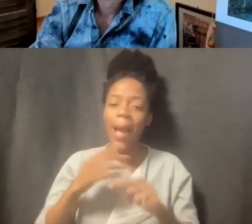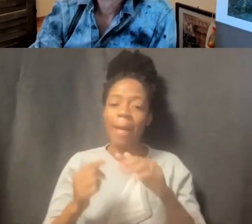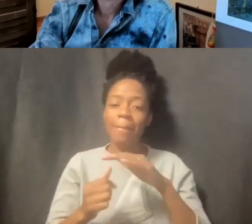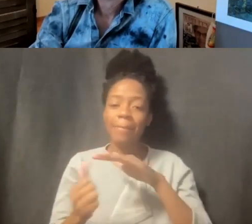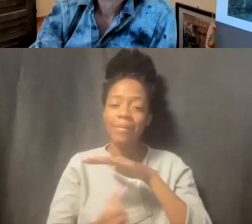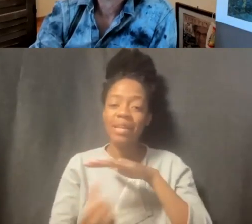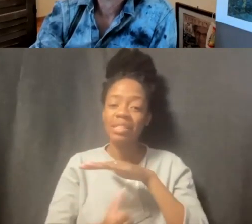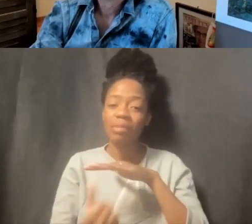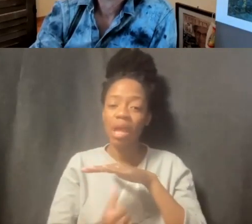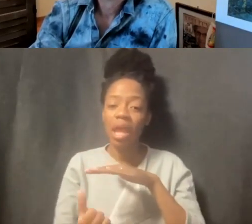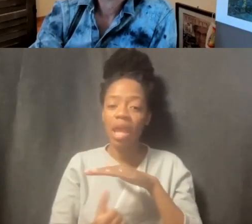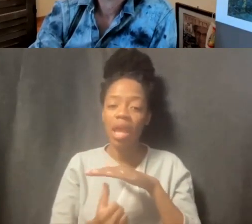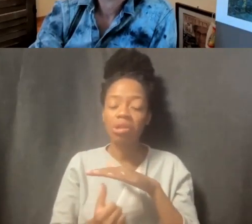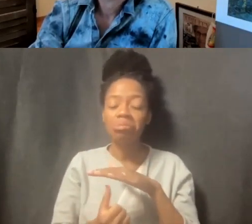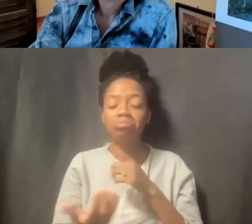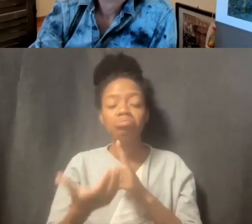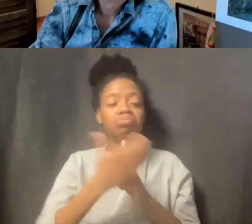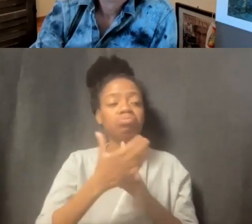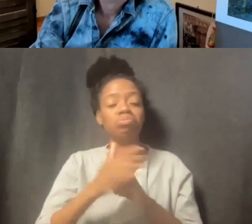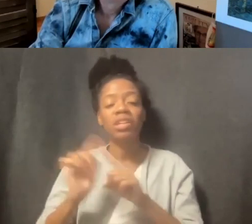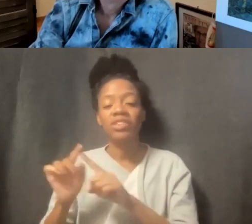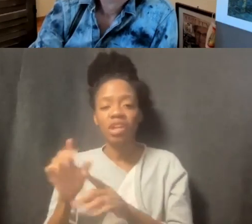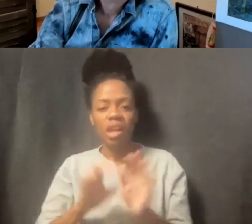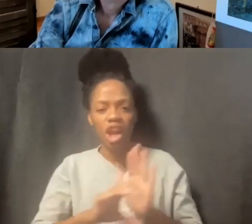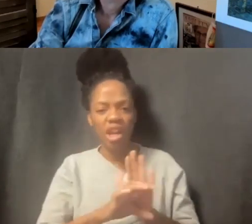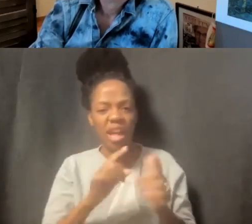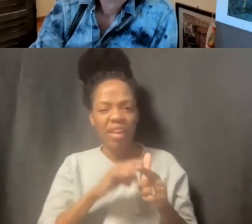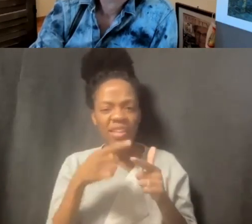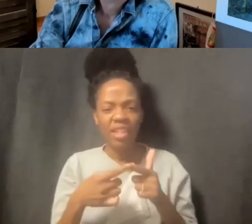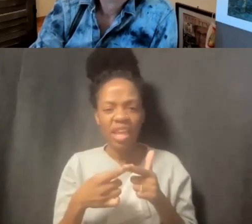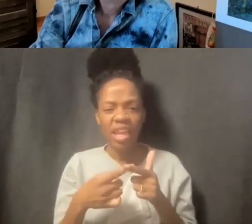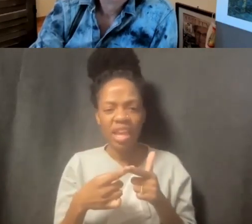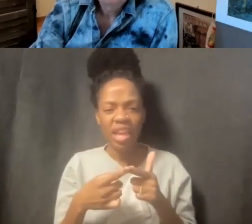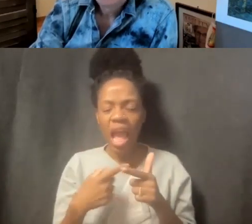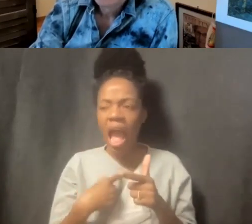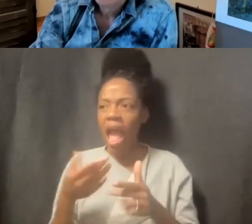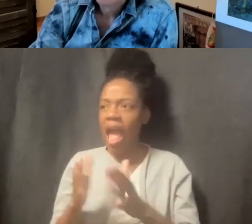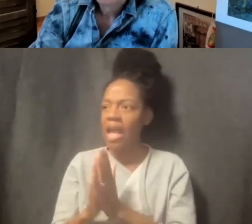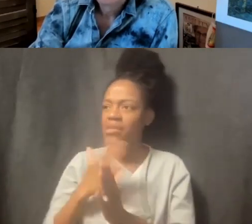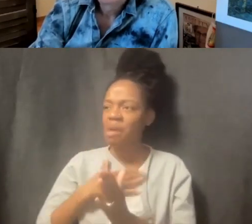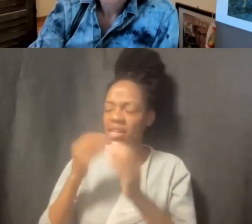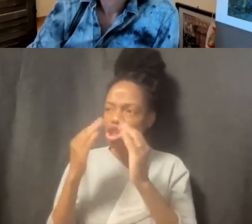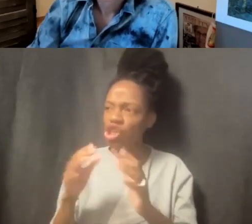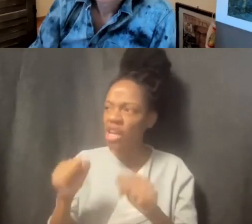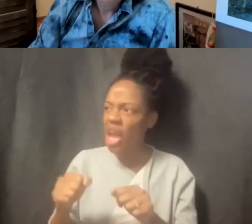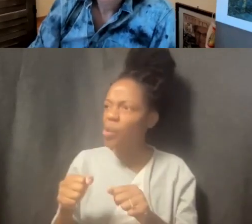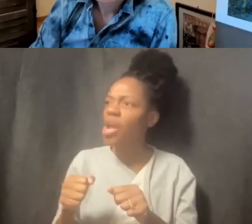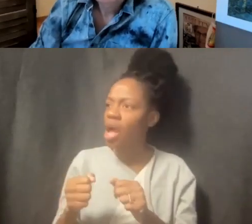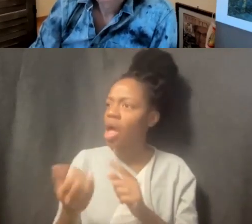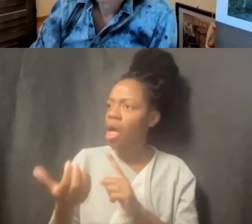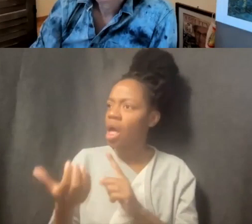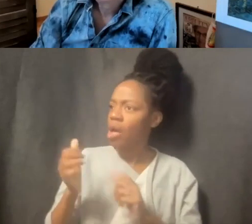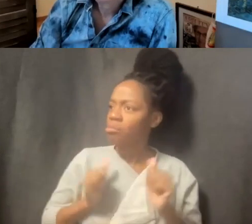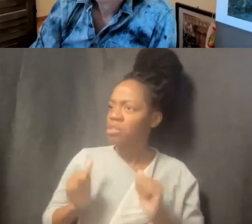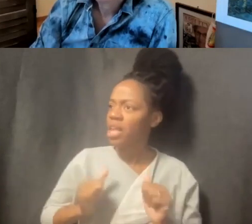then we started bringing the plays to school. For some reason, I got up the nerve to ask my teacher if we could put on the plays at school. She didn't ask me what they